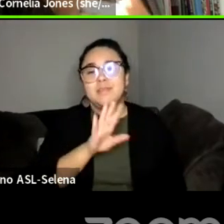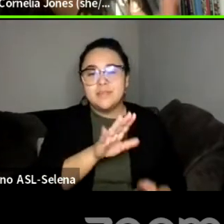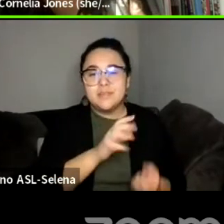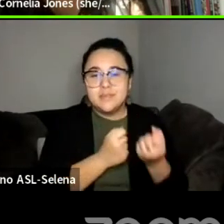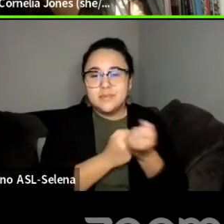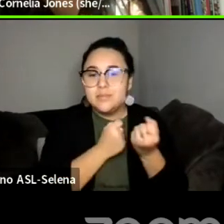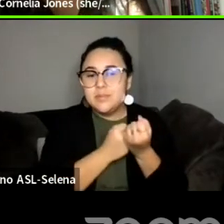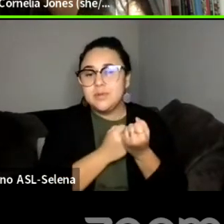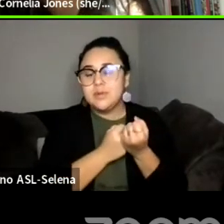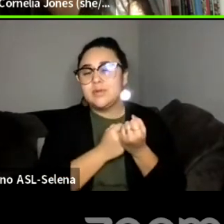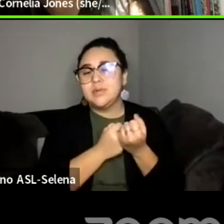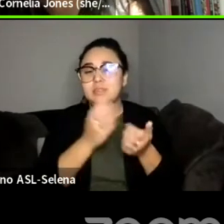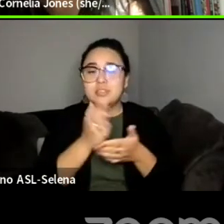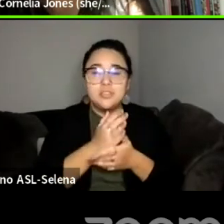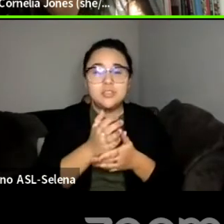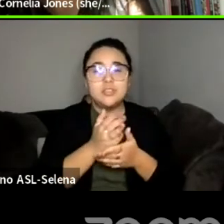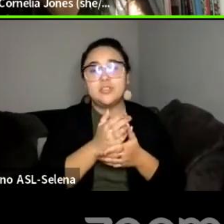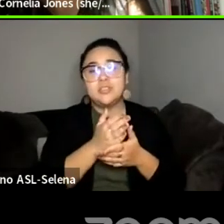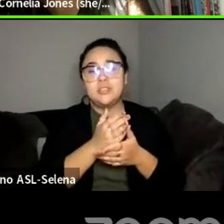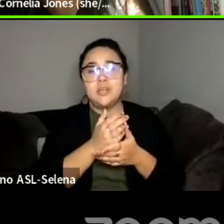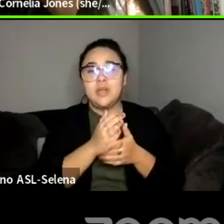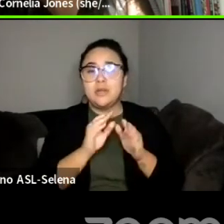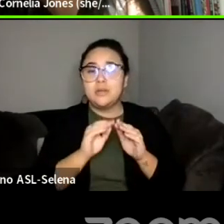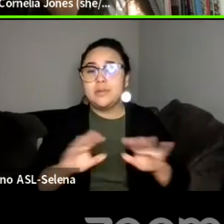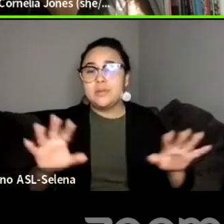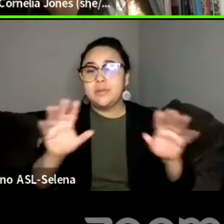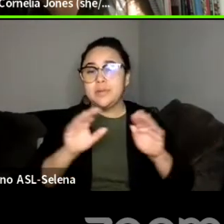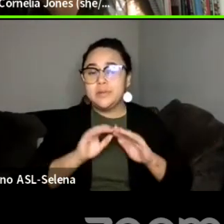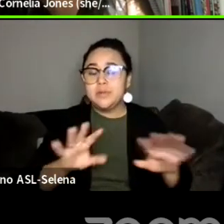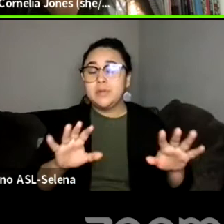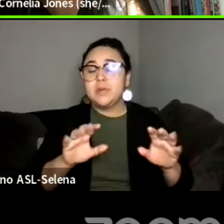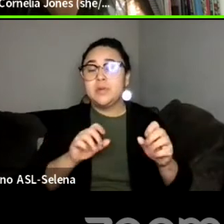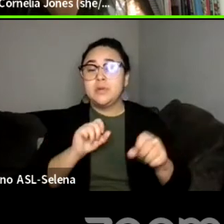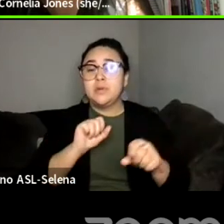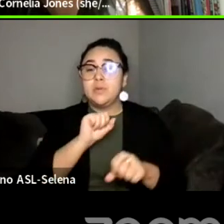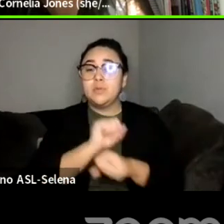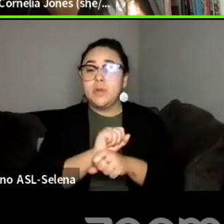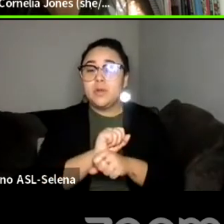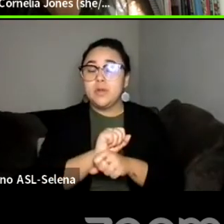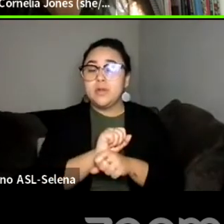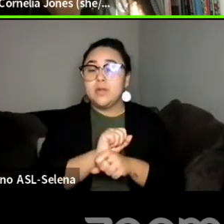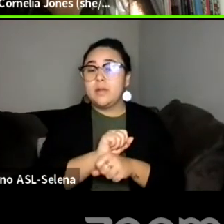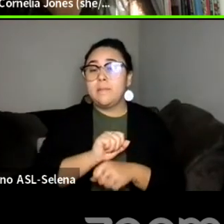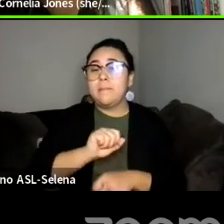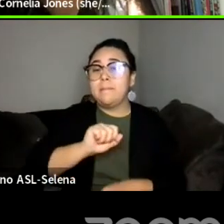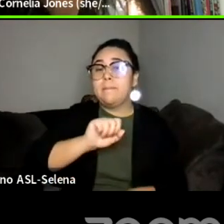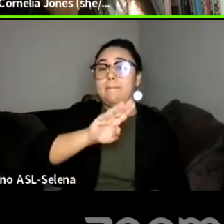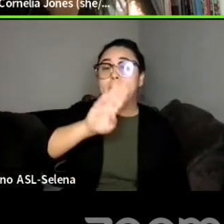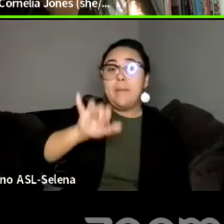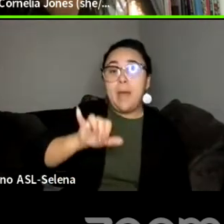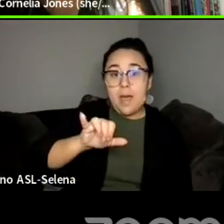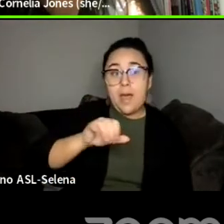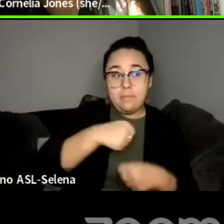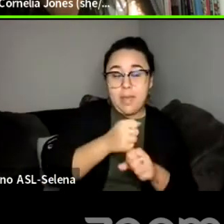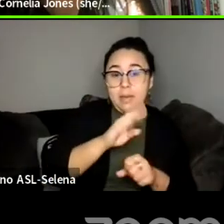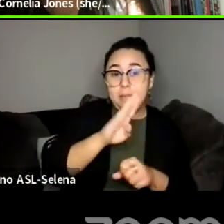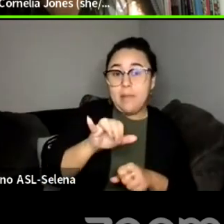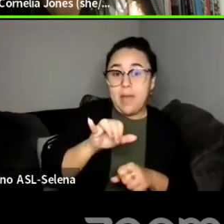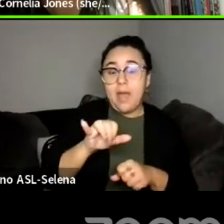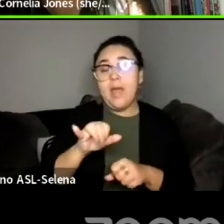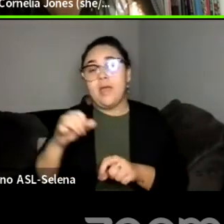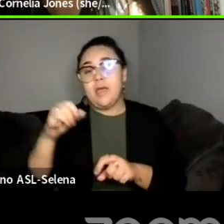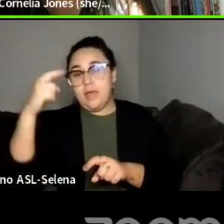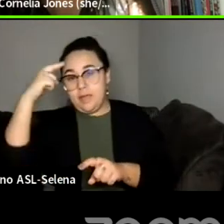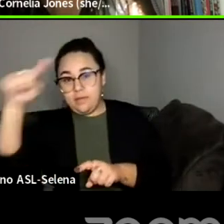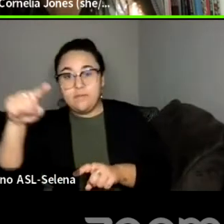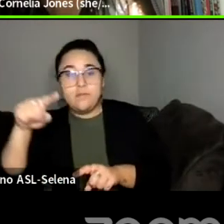and sharing of work by and for Black artists. So those are some